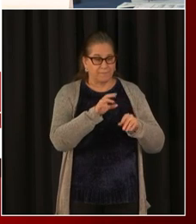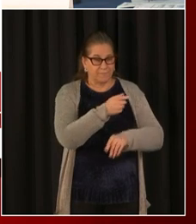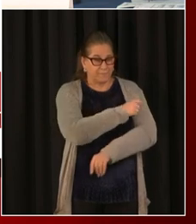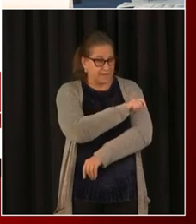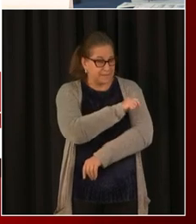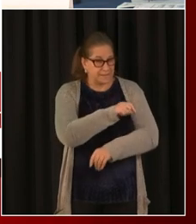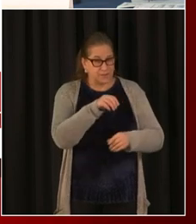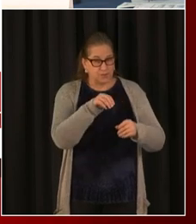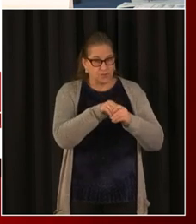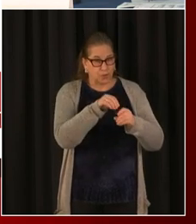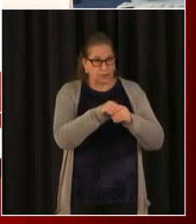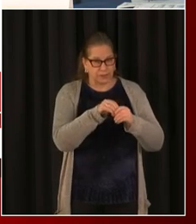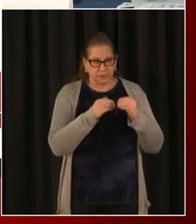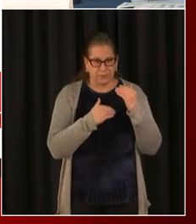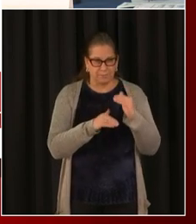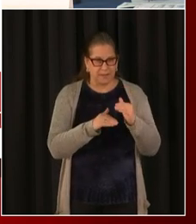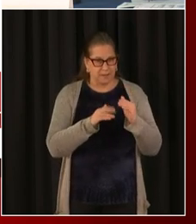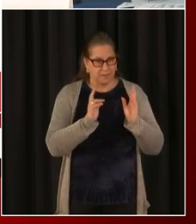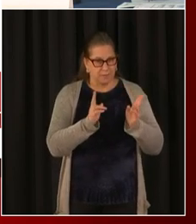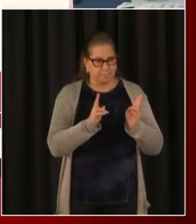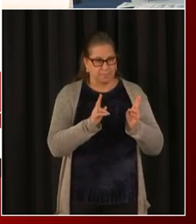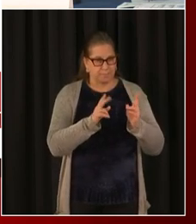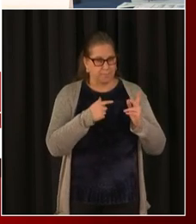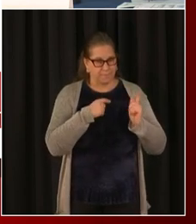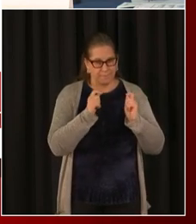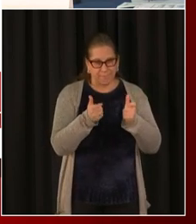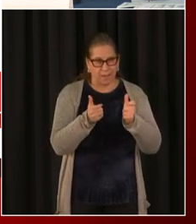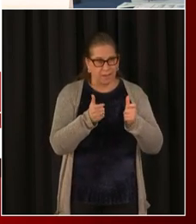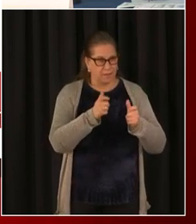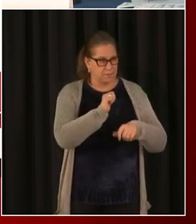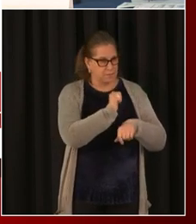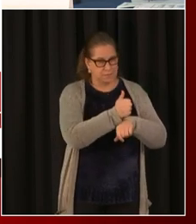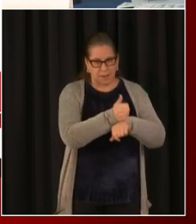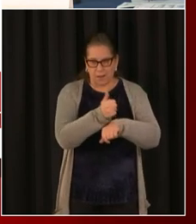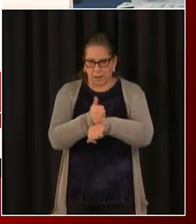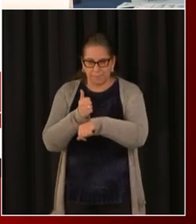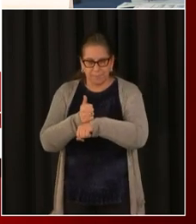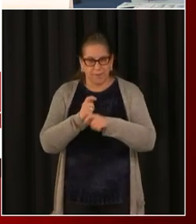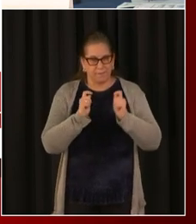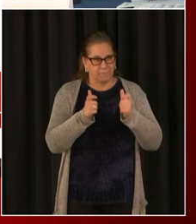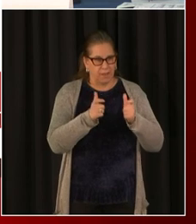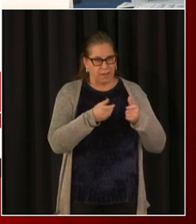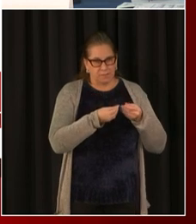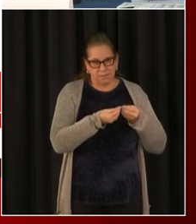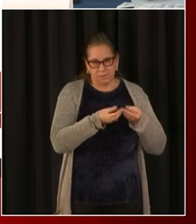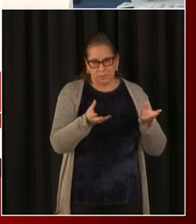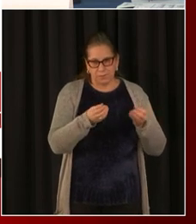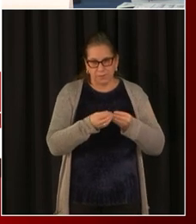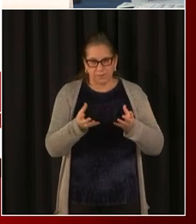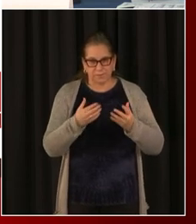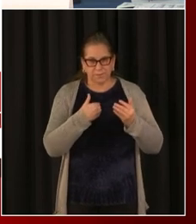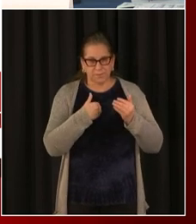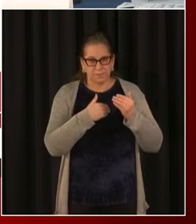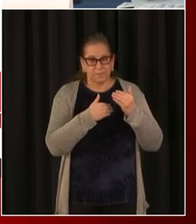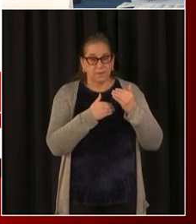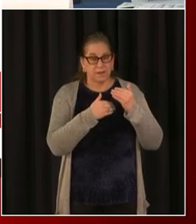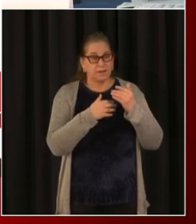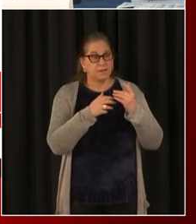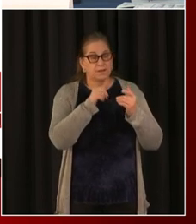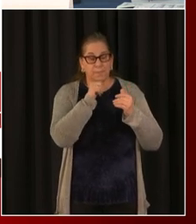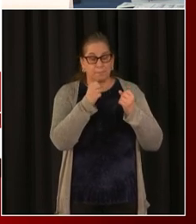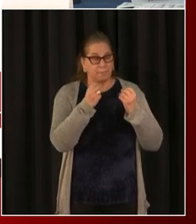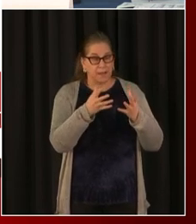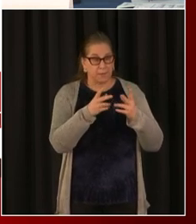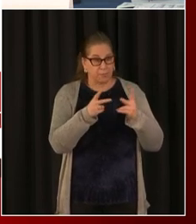But we have what we call lower throughput, which is as few as 100 people a day, and higher throughput, as many as 800